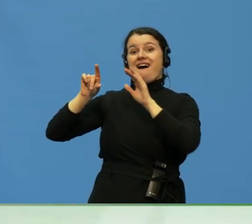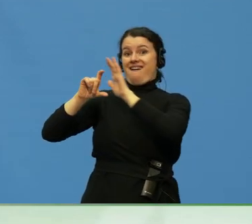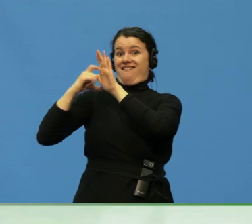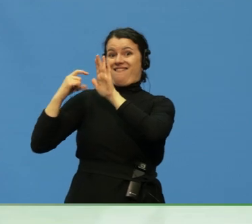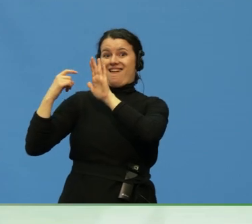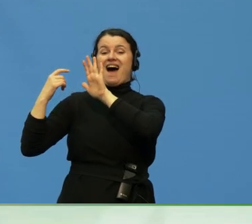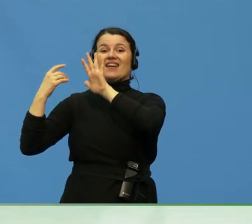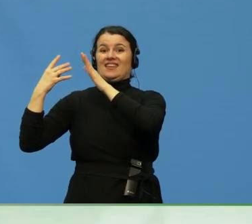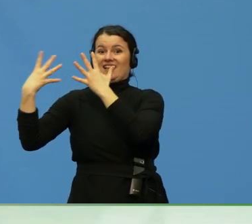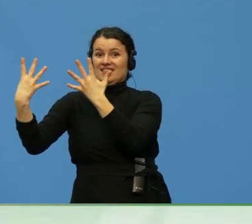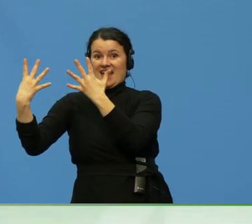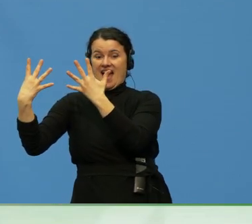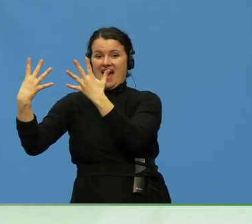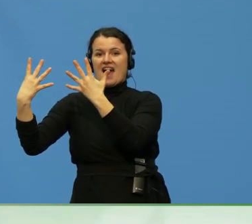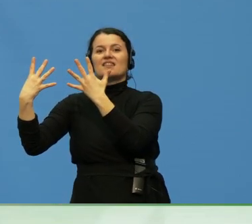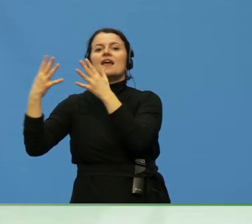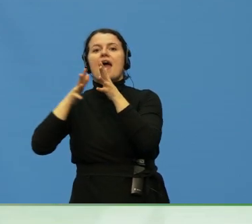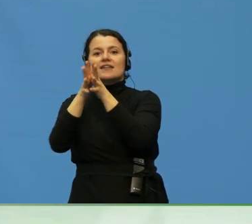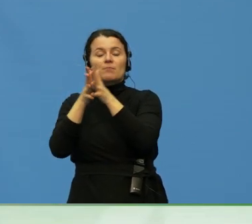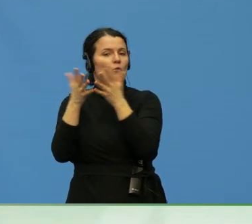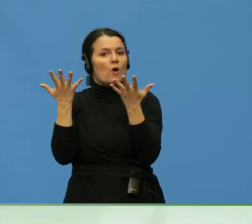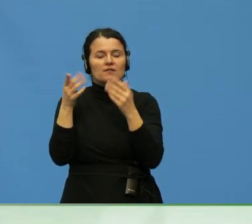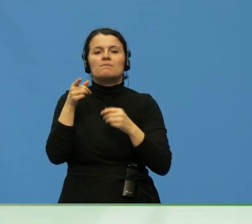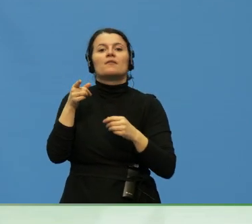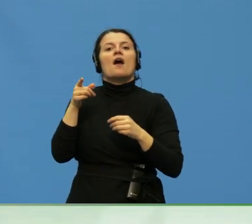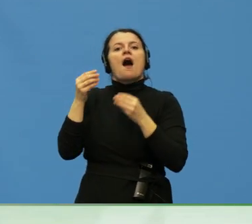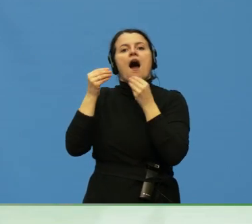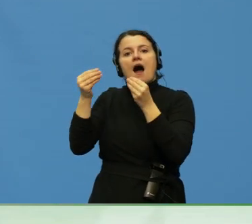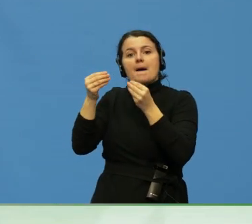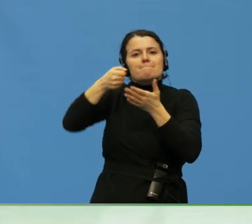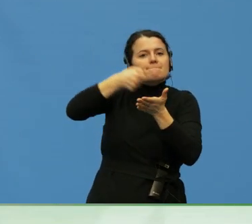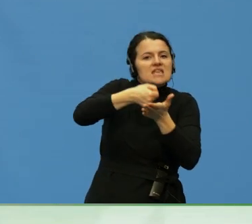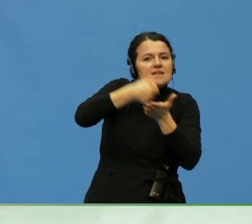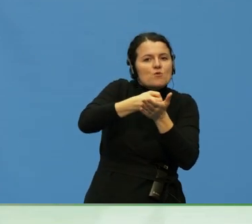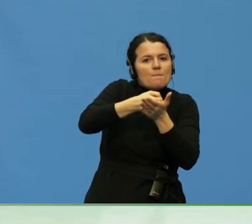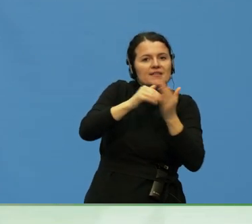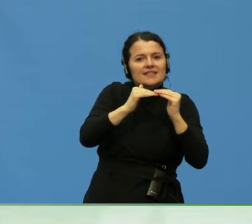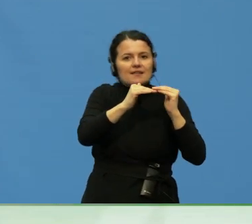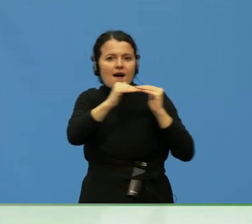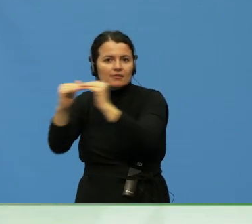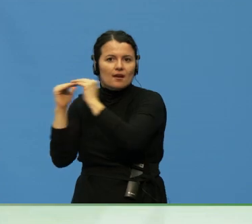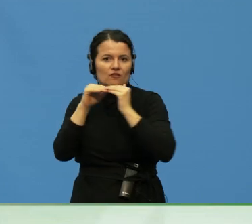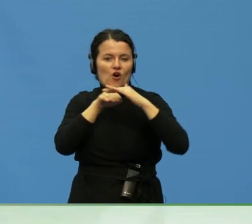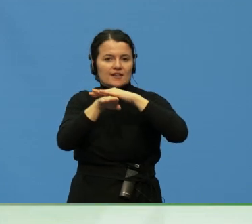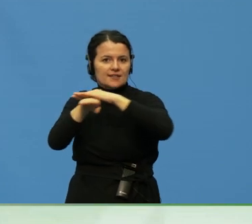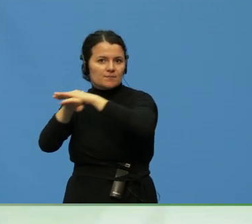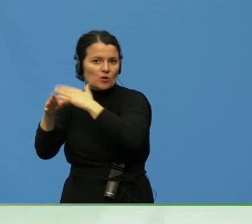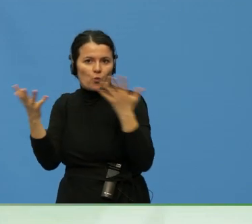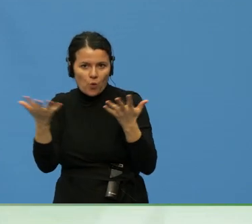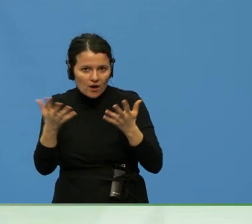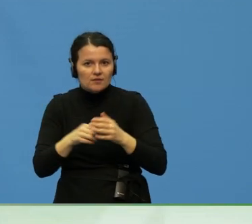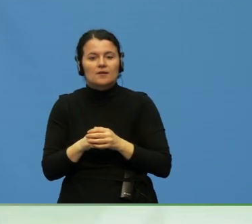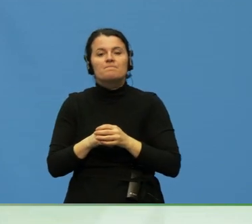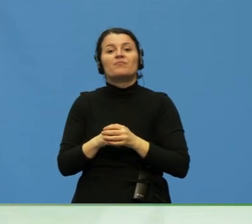example, promulgating minimum standards on accessibility, ensuring that stakeholders